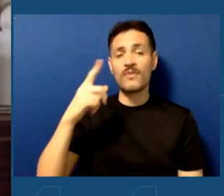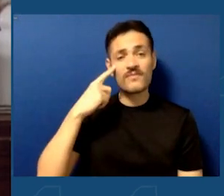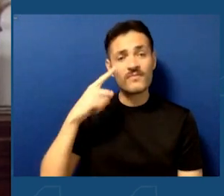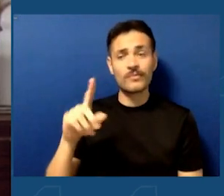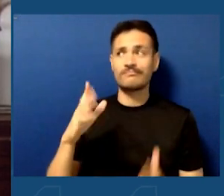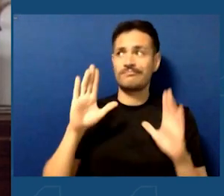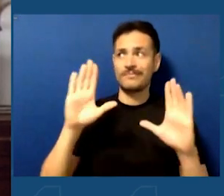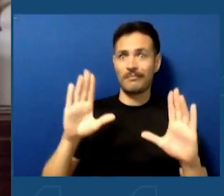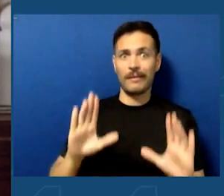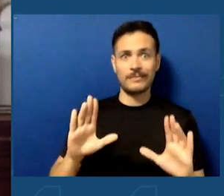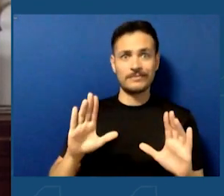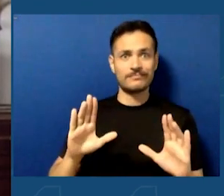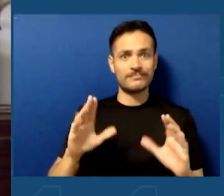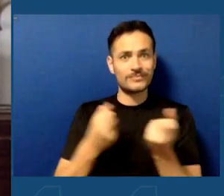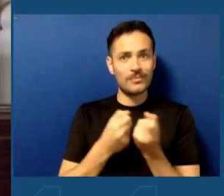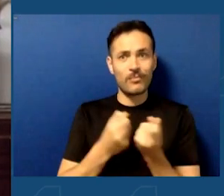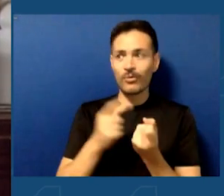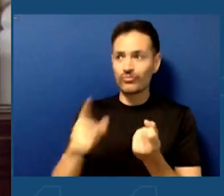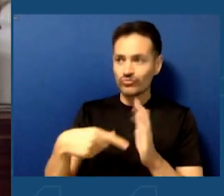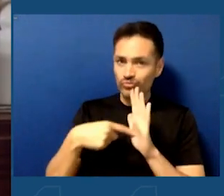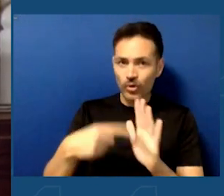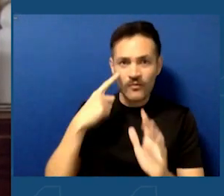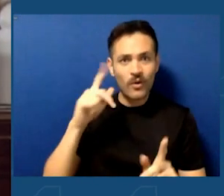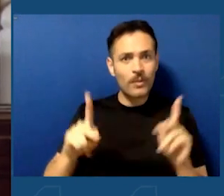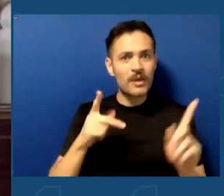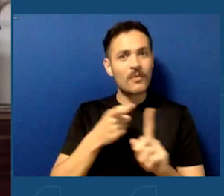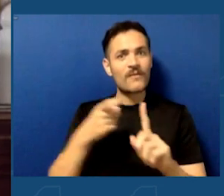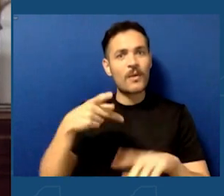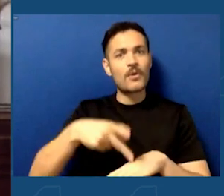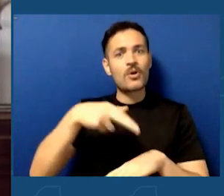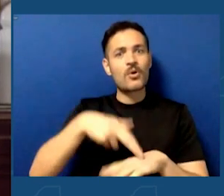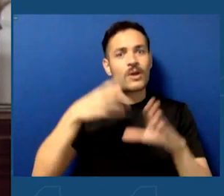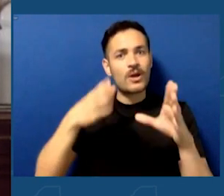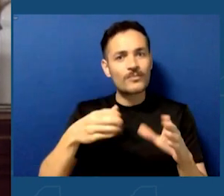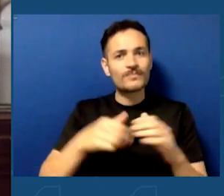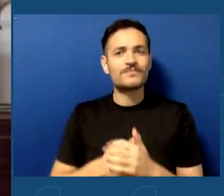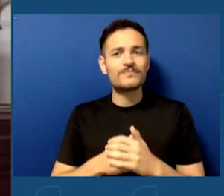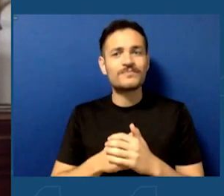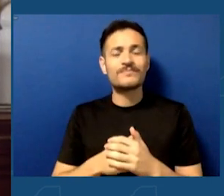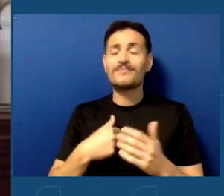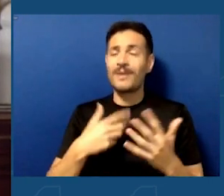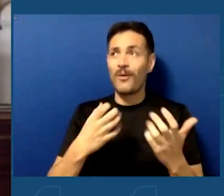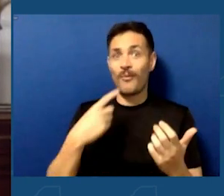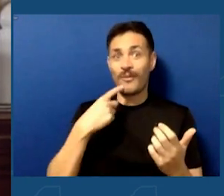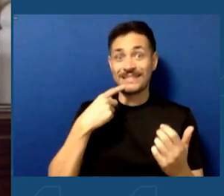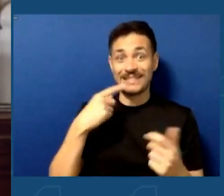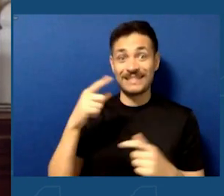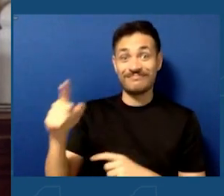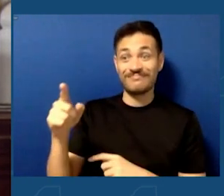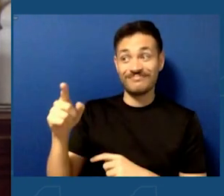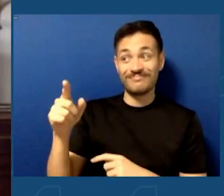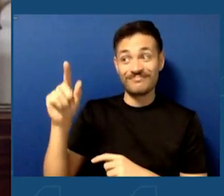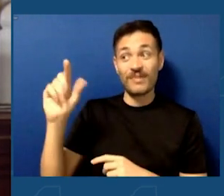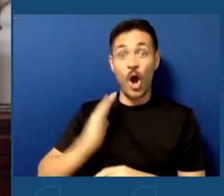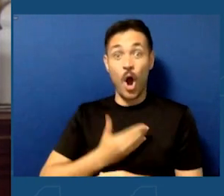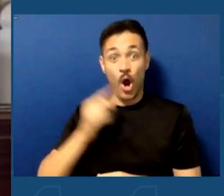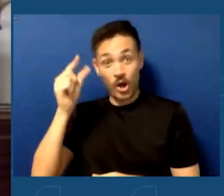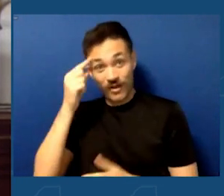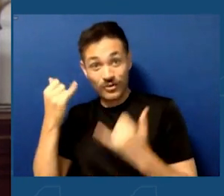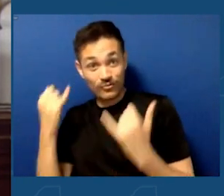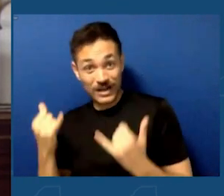Puerto Rico. And I will say that Governor Hochul's New York is way better than Ron DeSantis's Florida any day of the week.